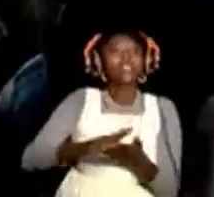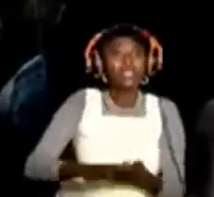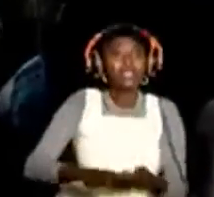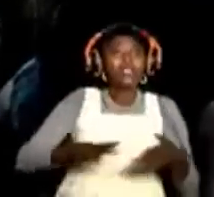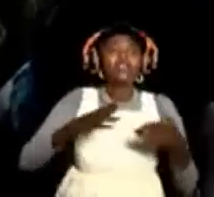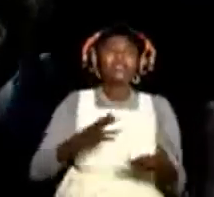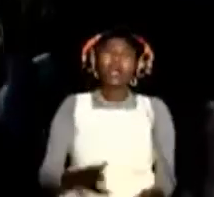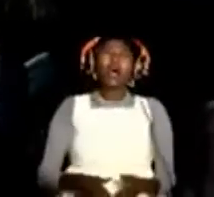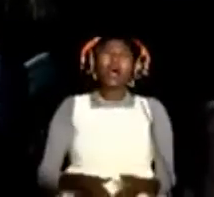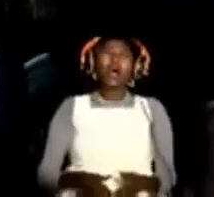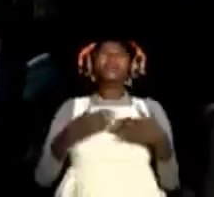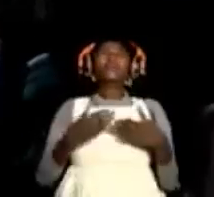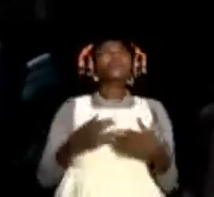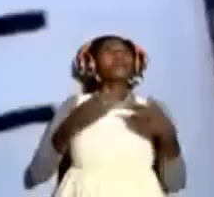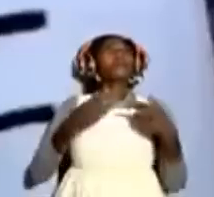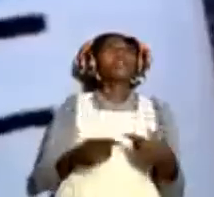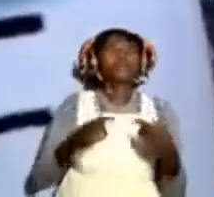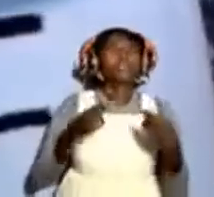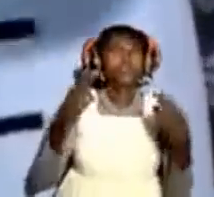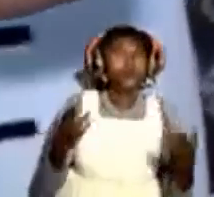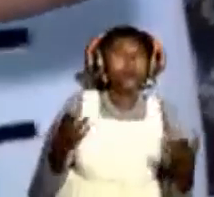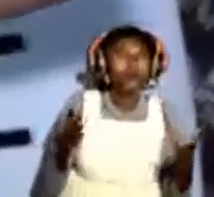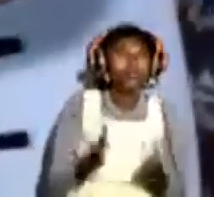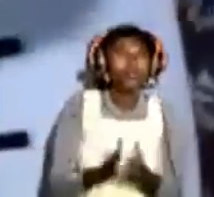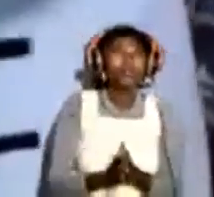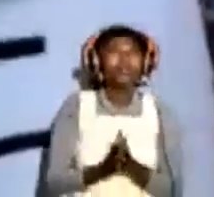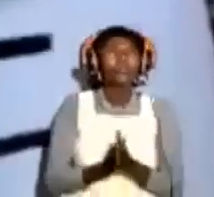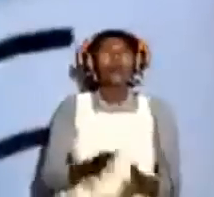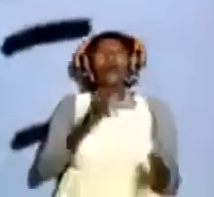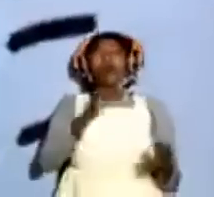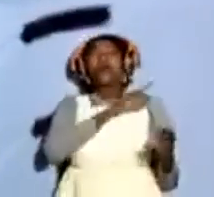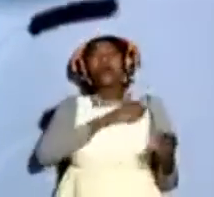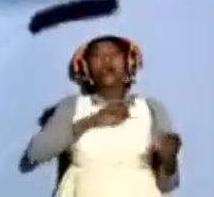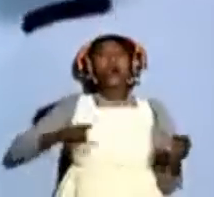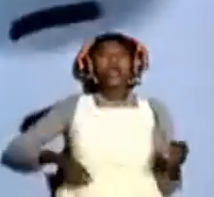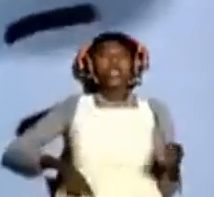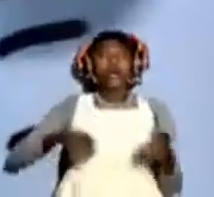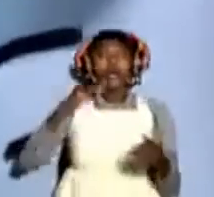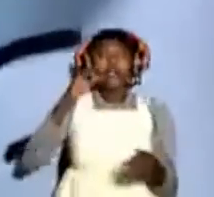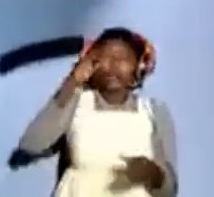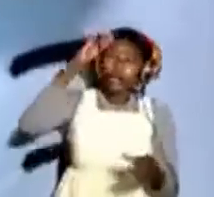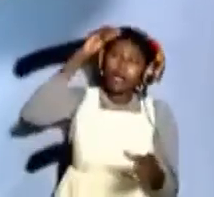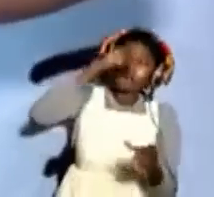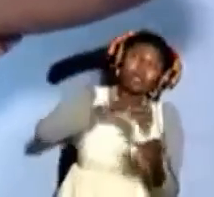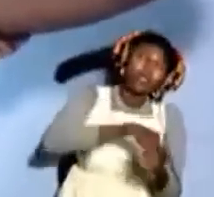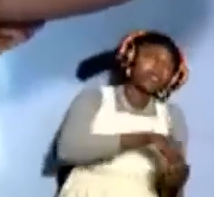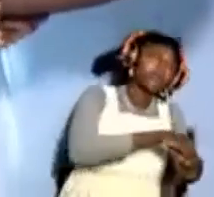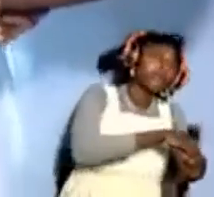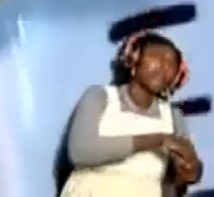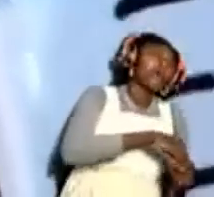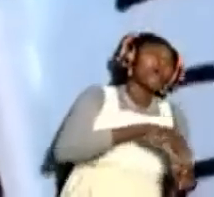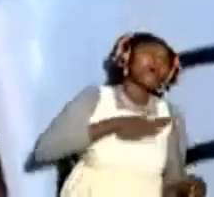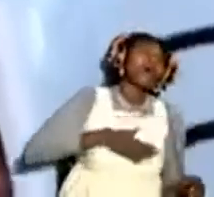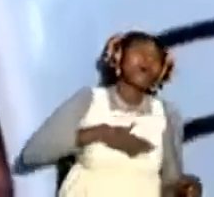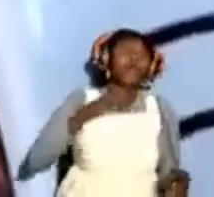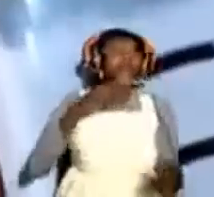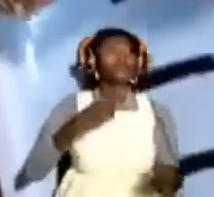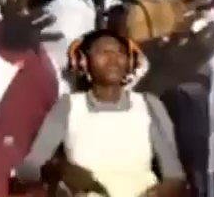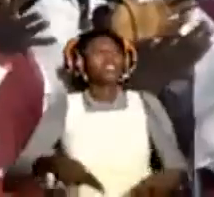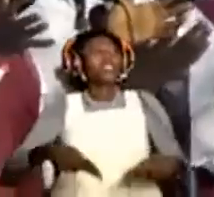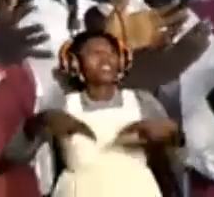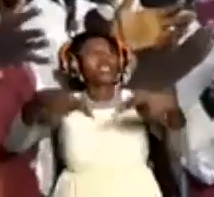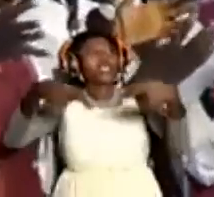God, you belong. Oh, my God. Oh, no, watch your walk. Are you coming down? It's